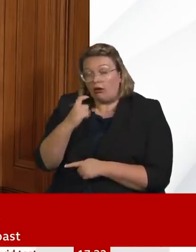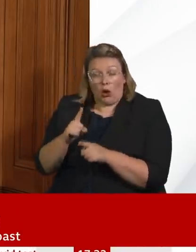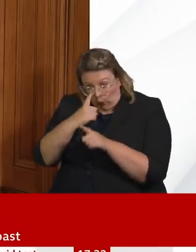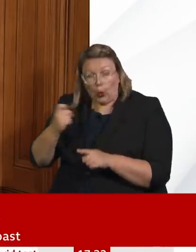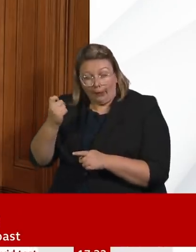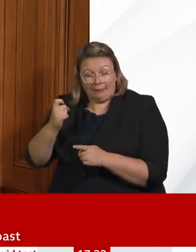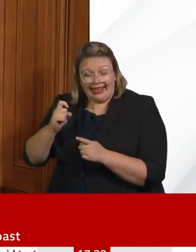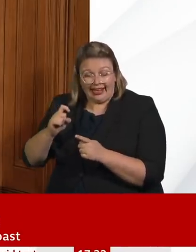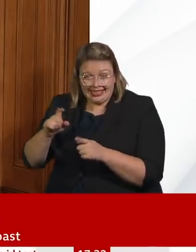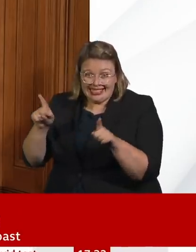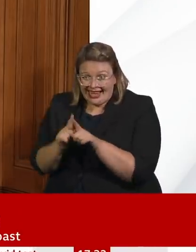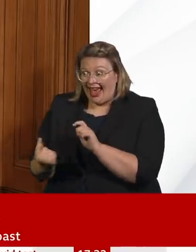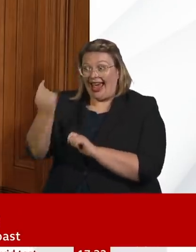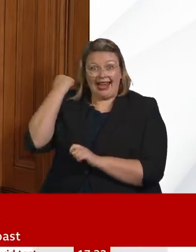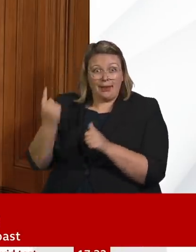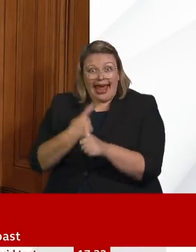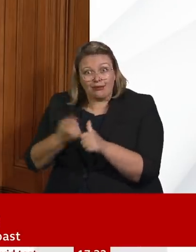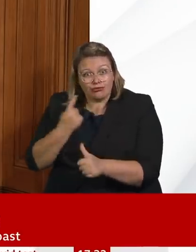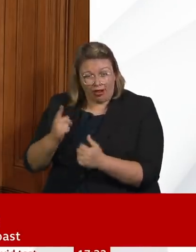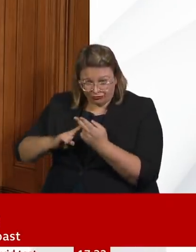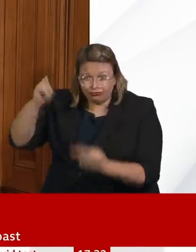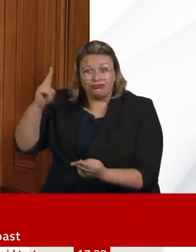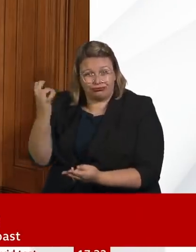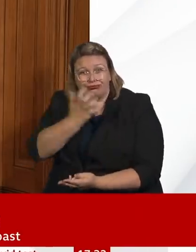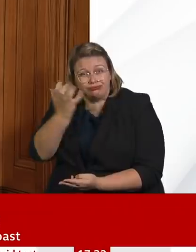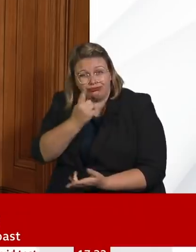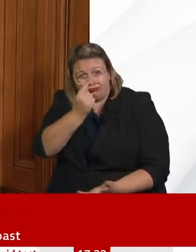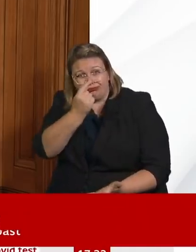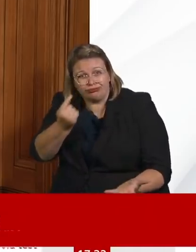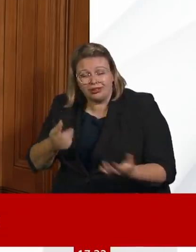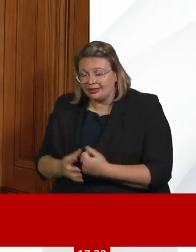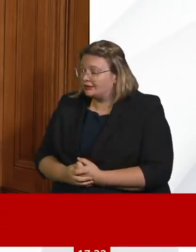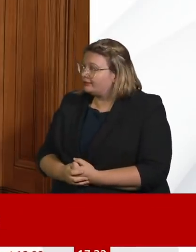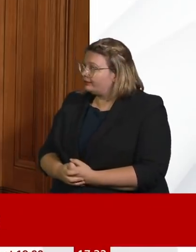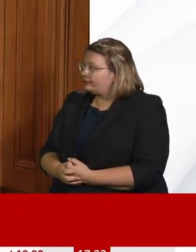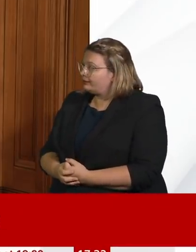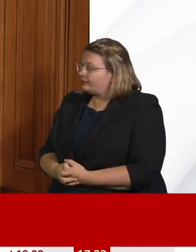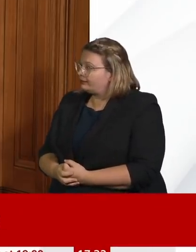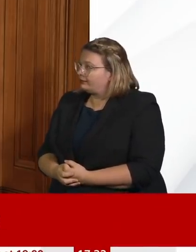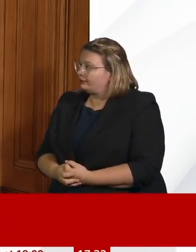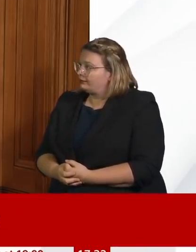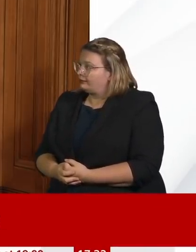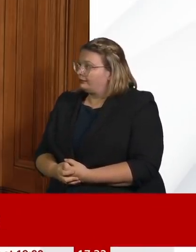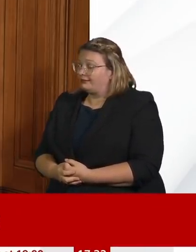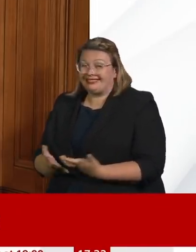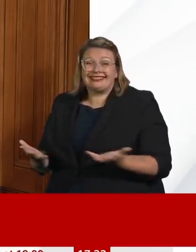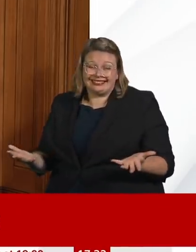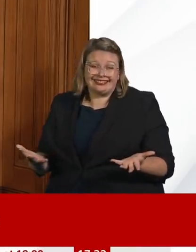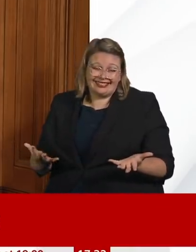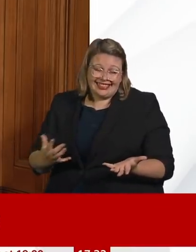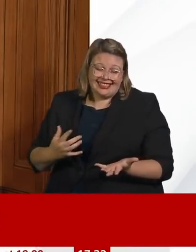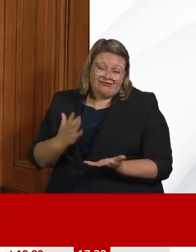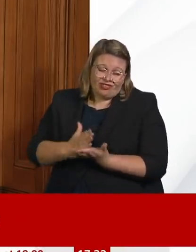at the current rate of rise, the sorts of numbers of patients in hospitals in Greater Manchester that we saw at the peak in April. And that's why it's